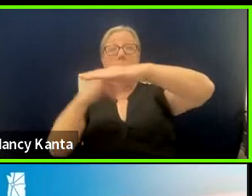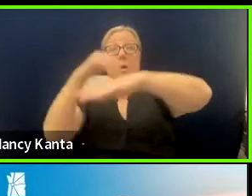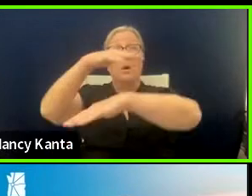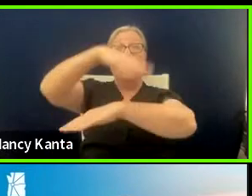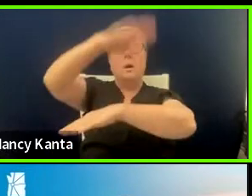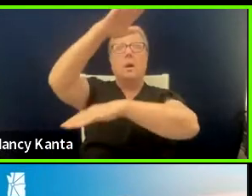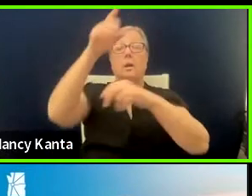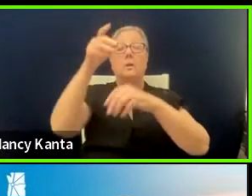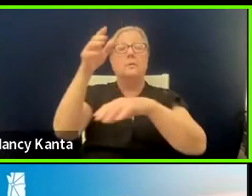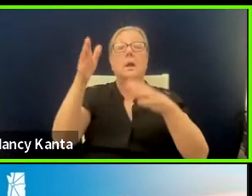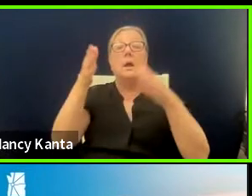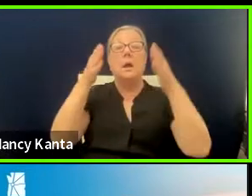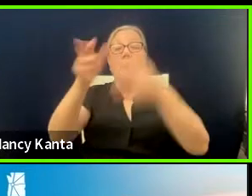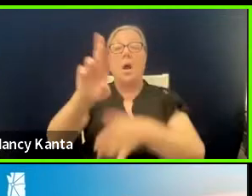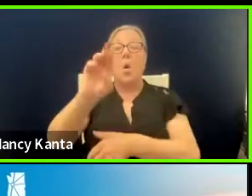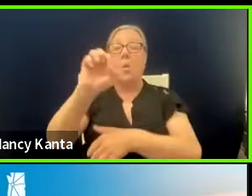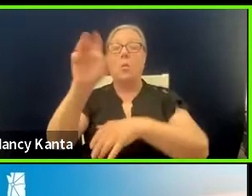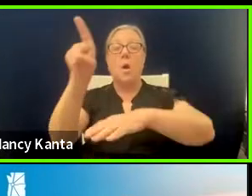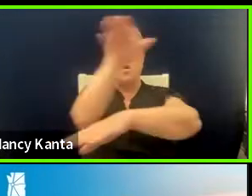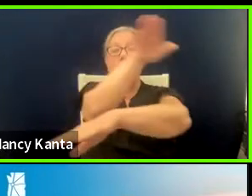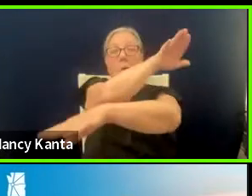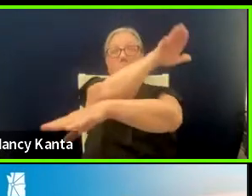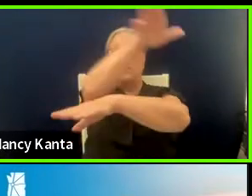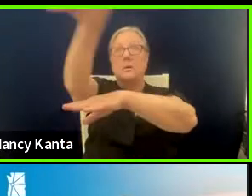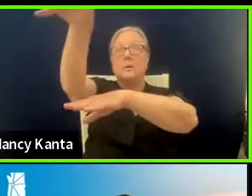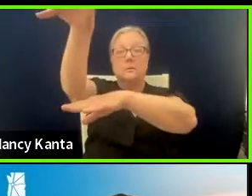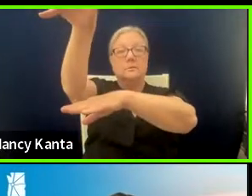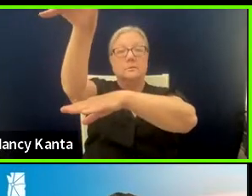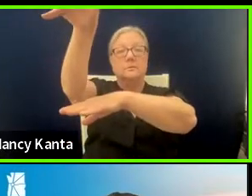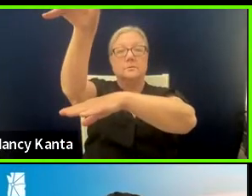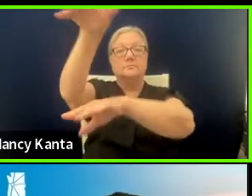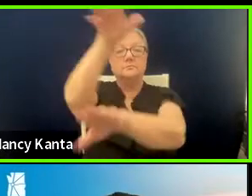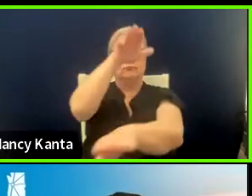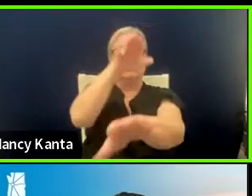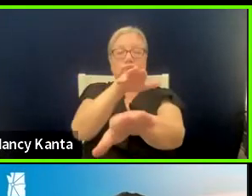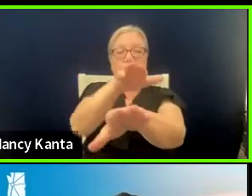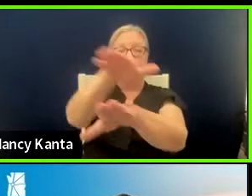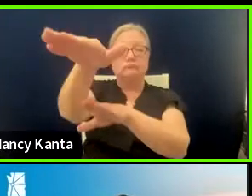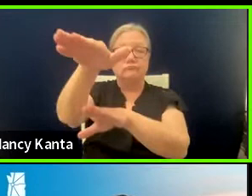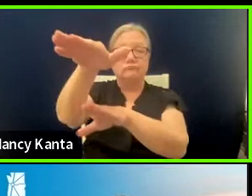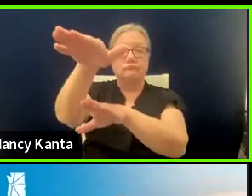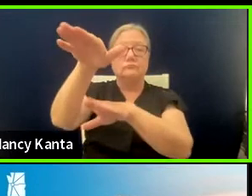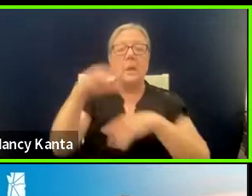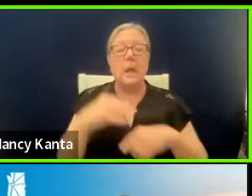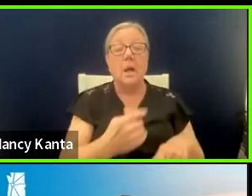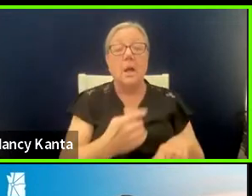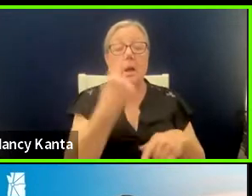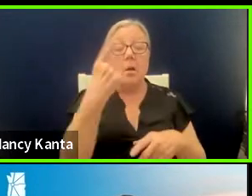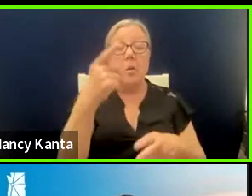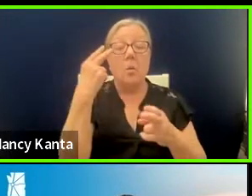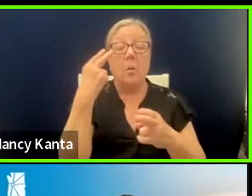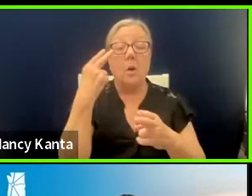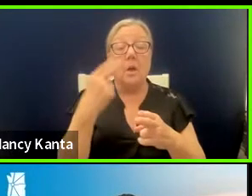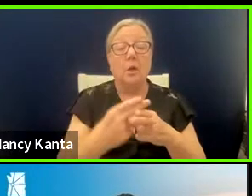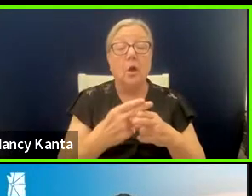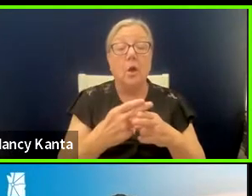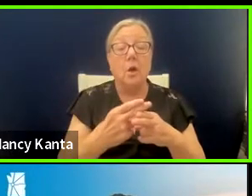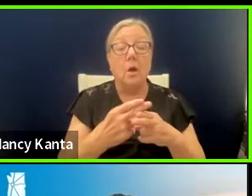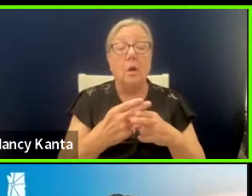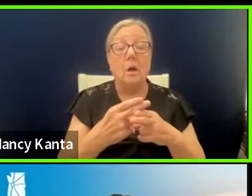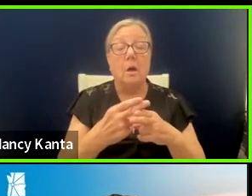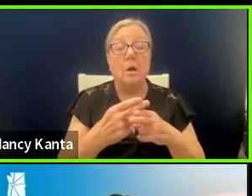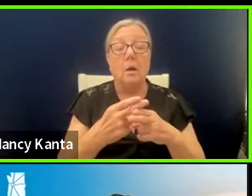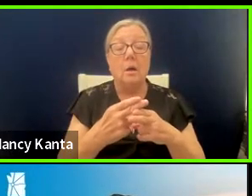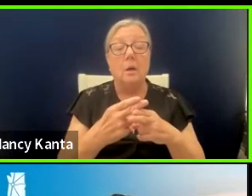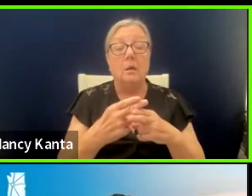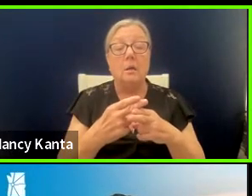with the two variants that you saw earlier. One was called an extra dose, which is the exposed cable, short tower